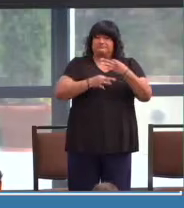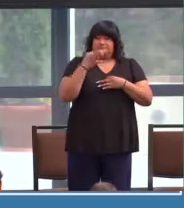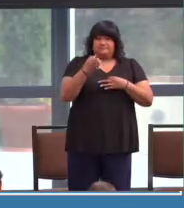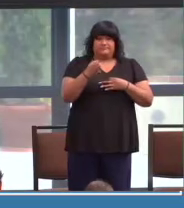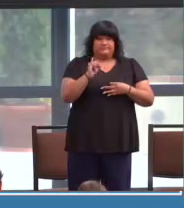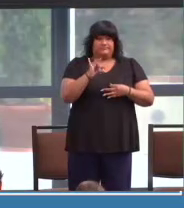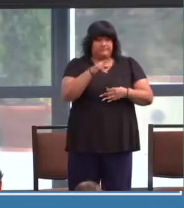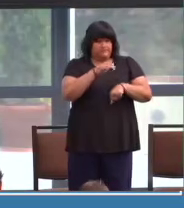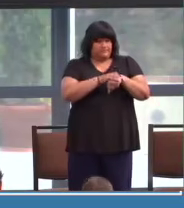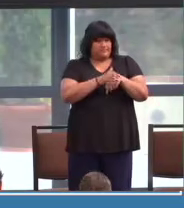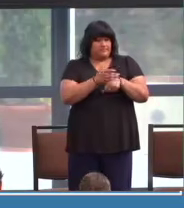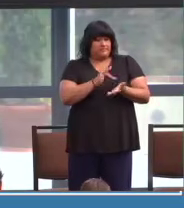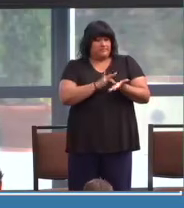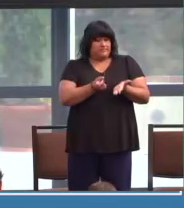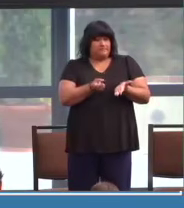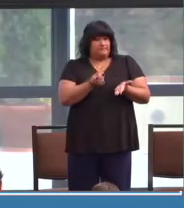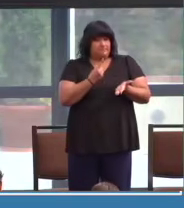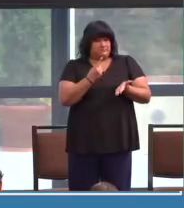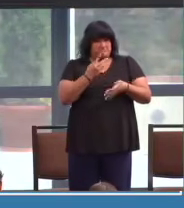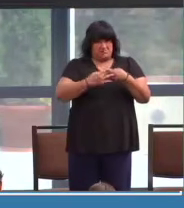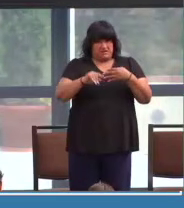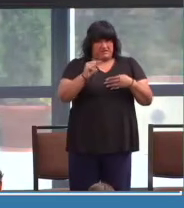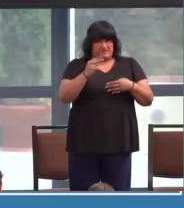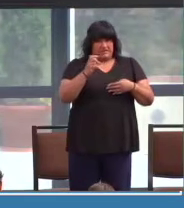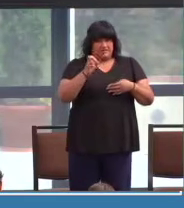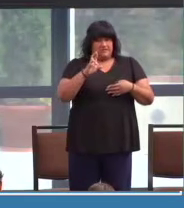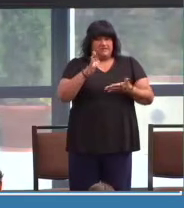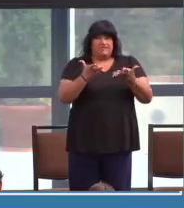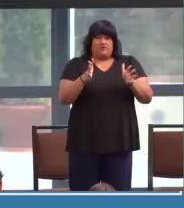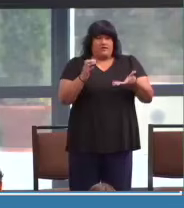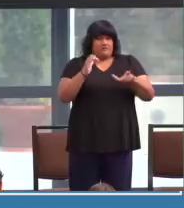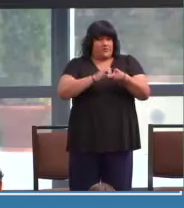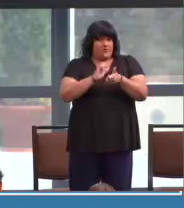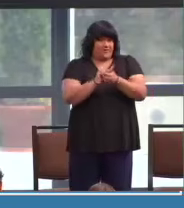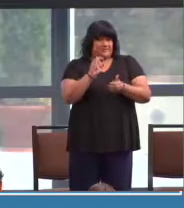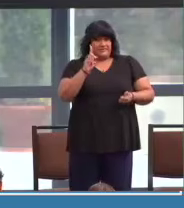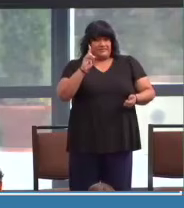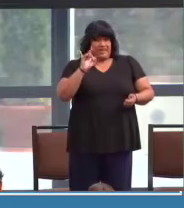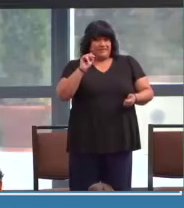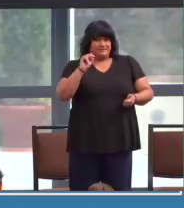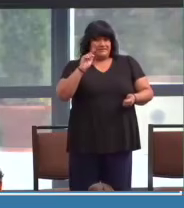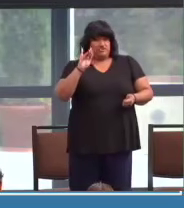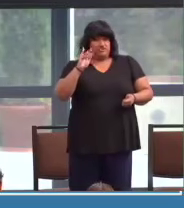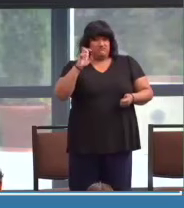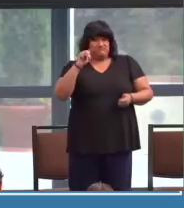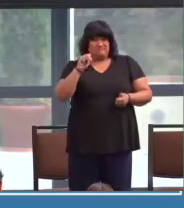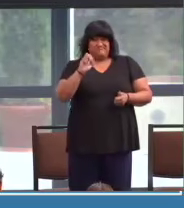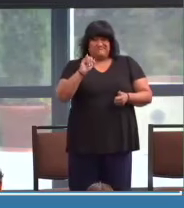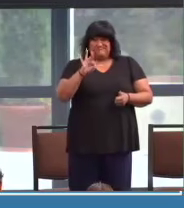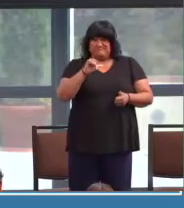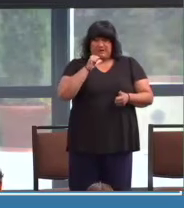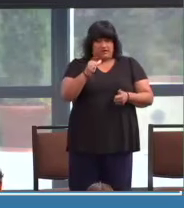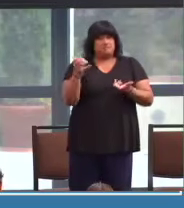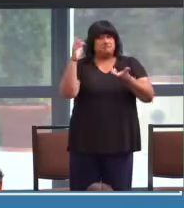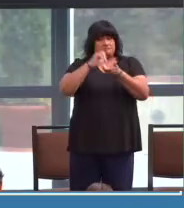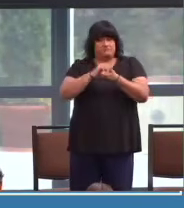on the medication I'm thinking you're on, then you probably work with a dietitian already. If not, we should get you to a dietitian because they'll certainly